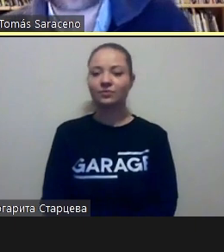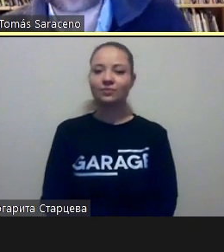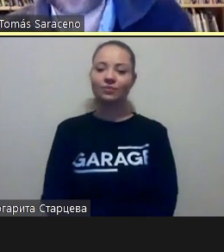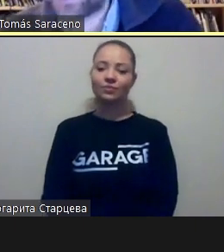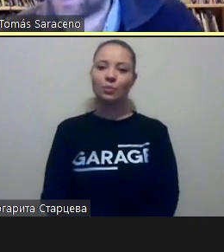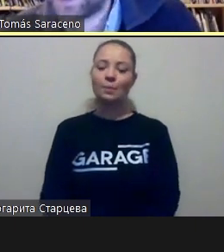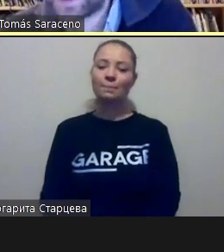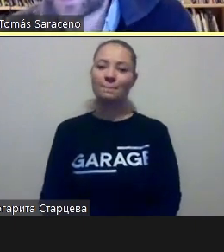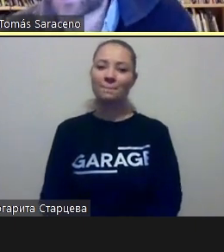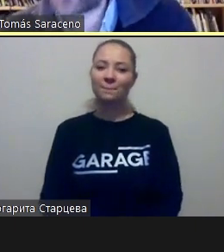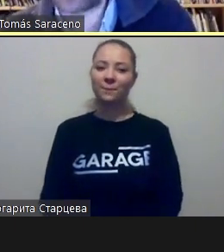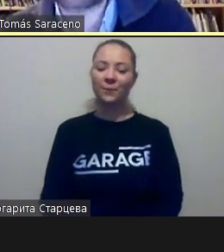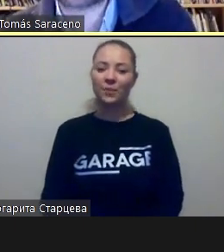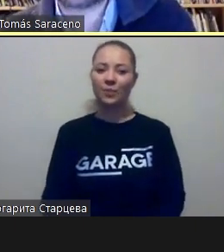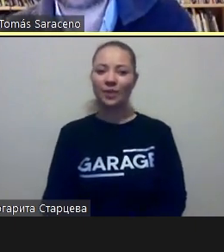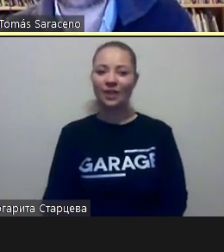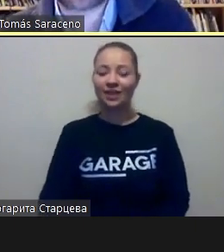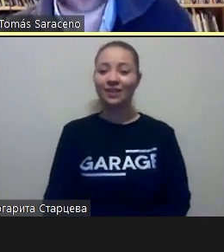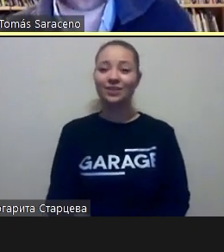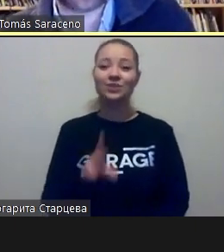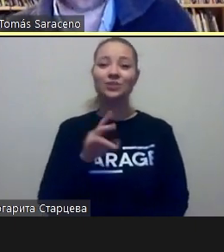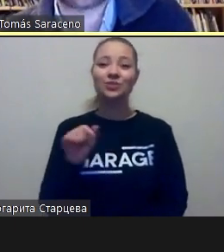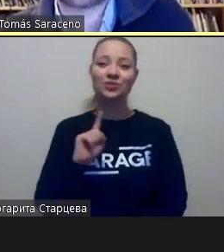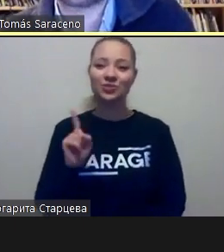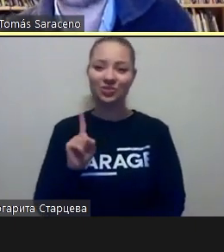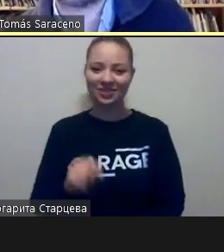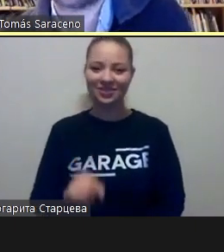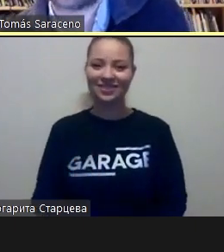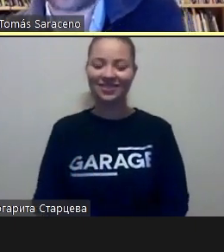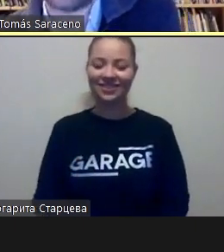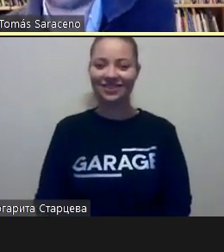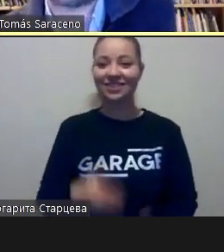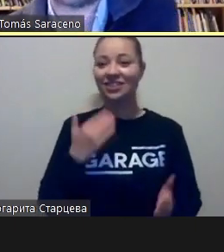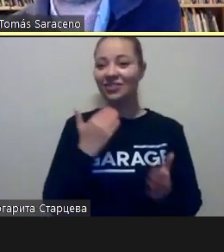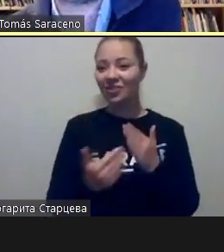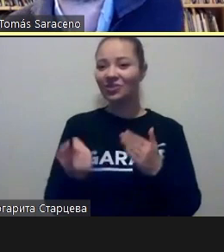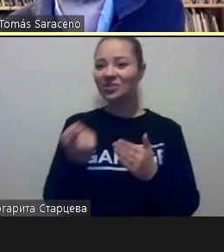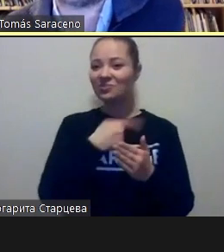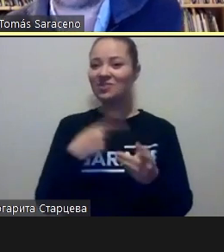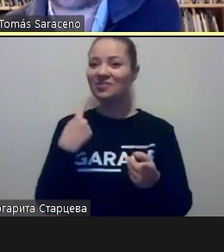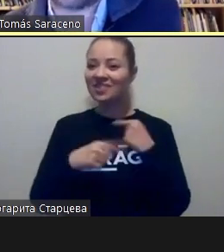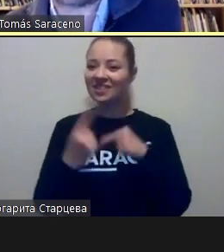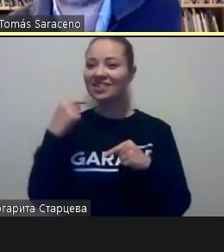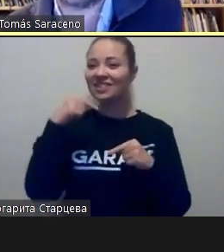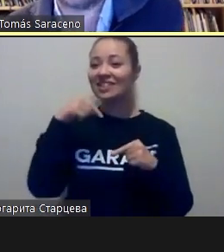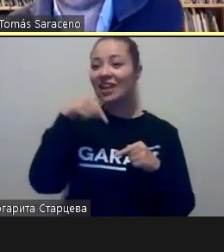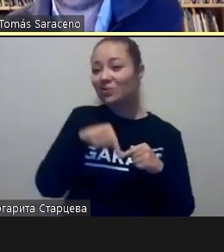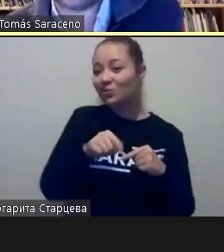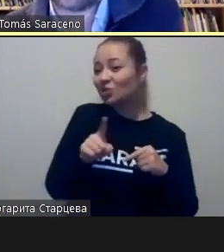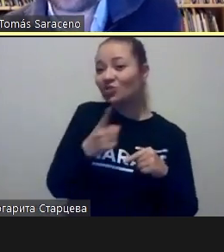Here, I go back. Here we were thinking that we were aiming to have 6 world records. Now,